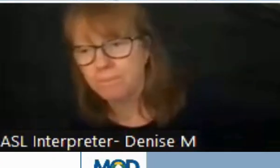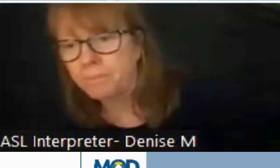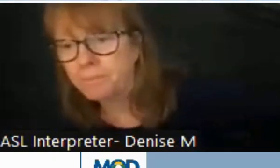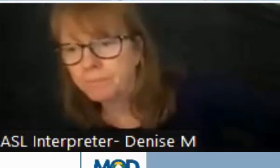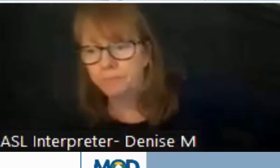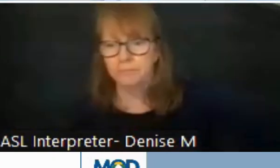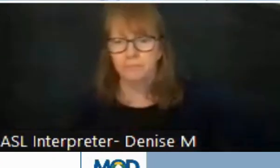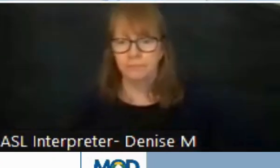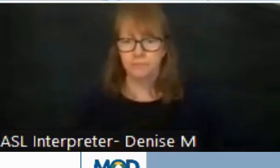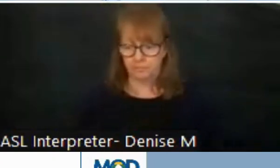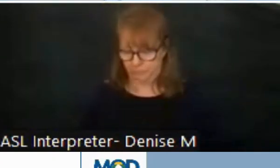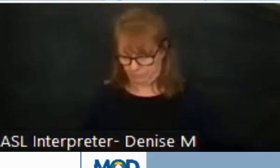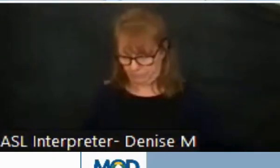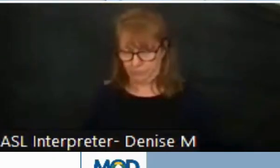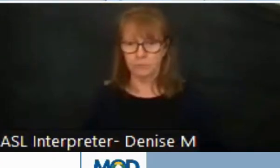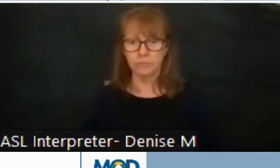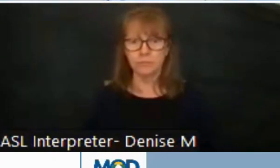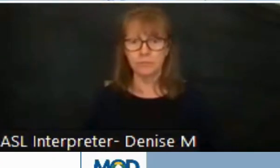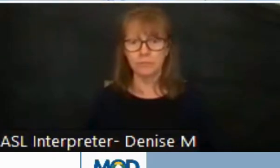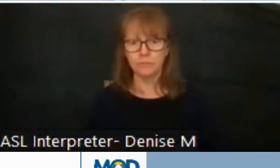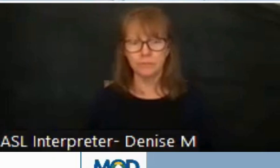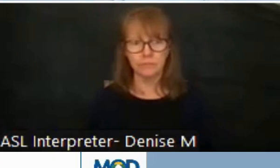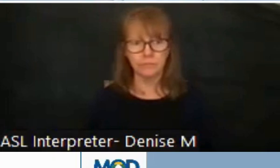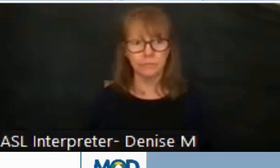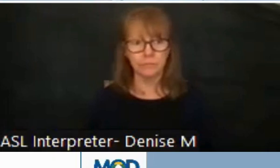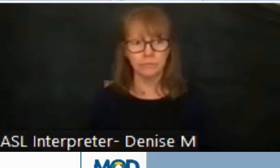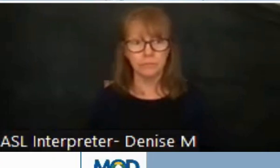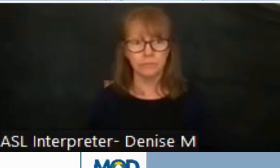Once you've brainstormed possible solutions, the next